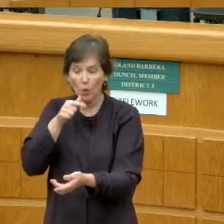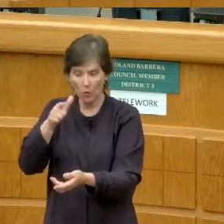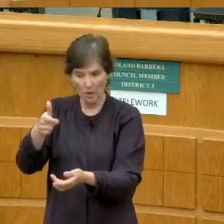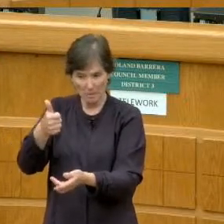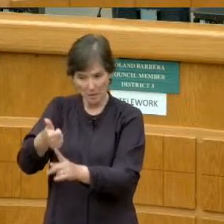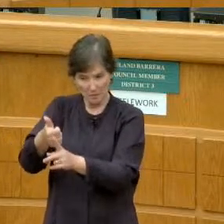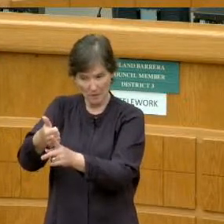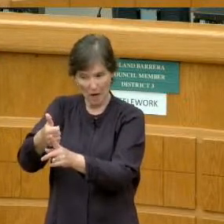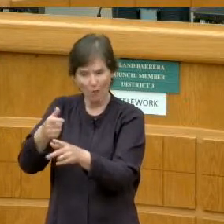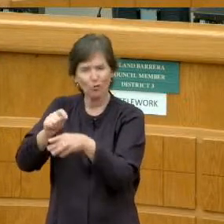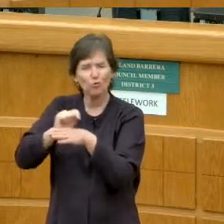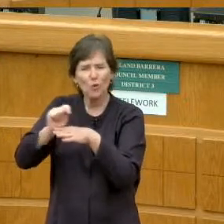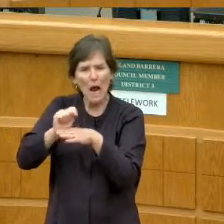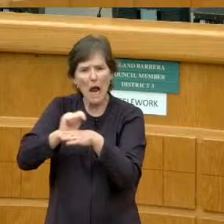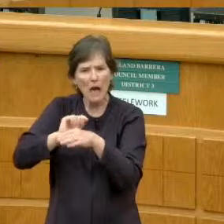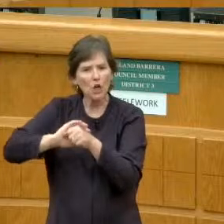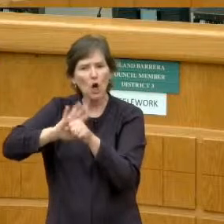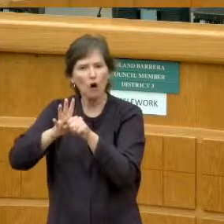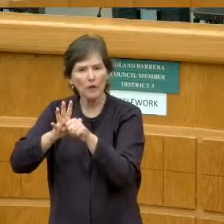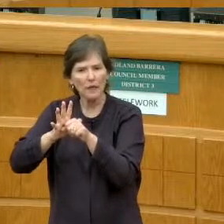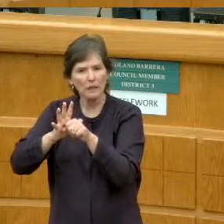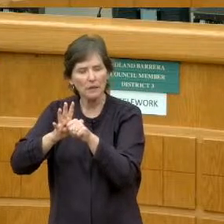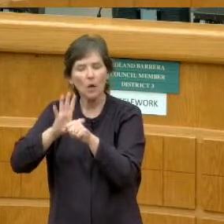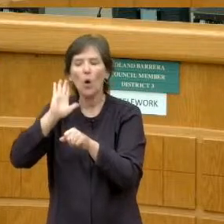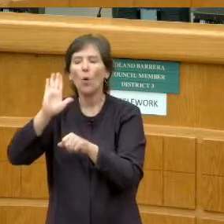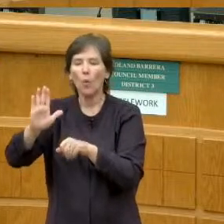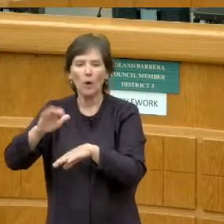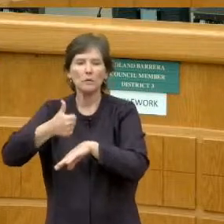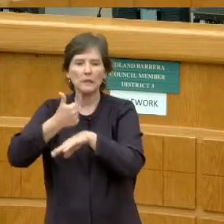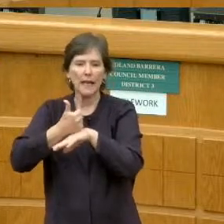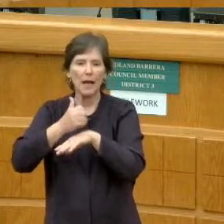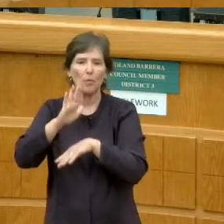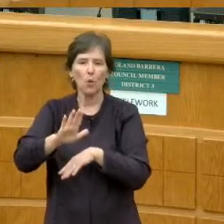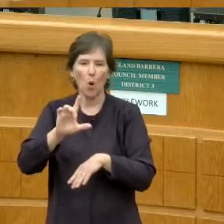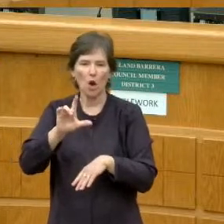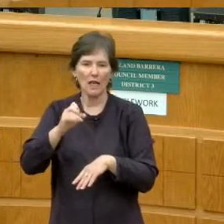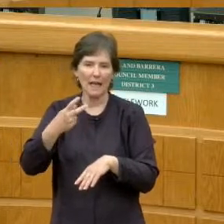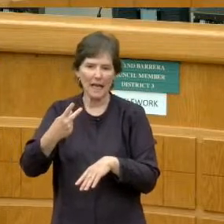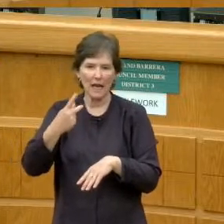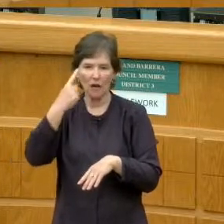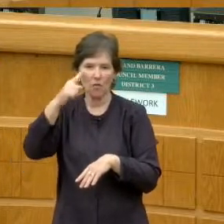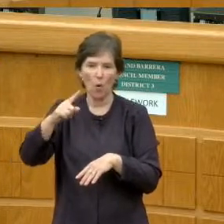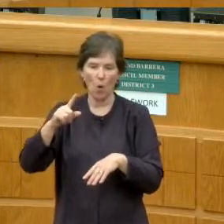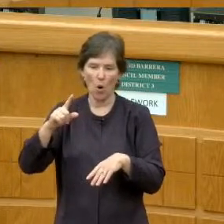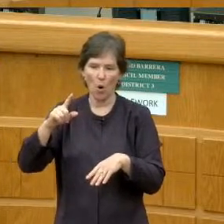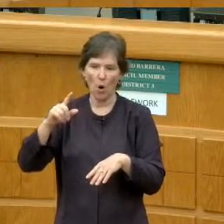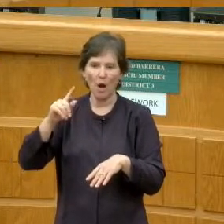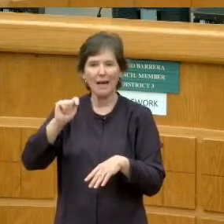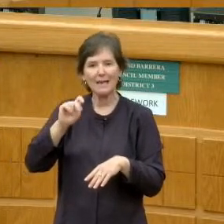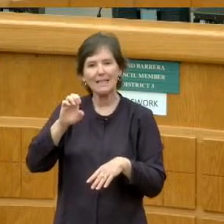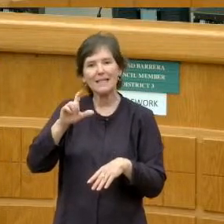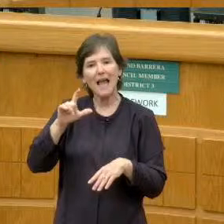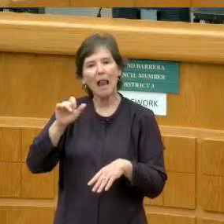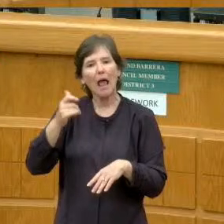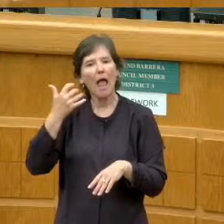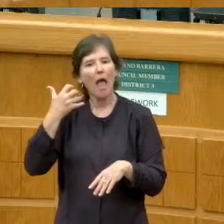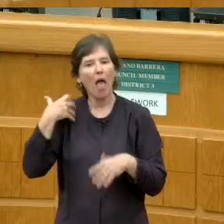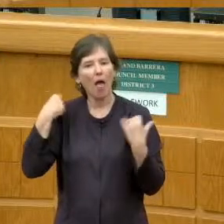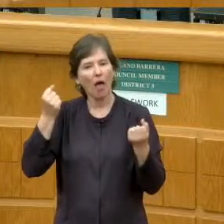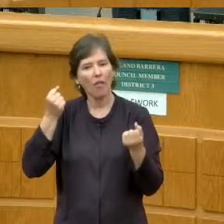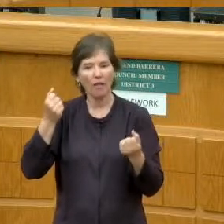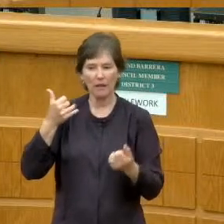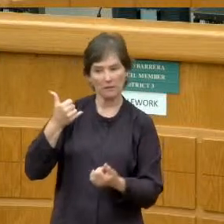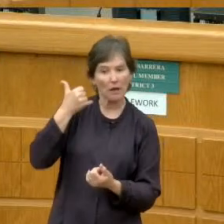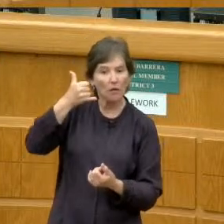in COVID-19, and they'll be able to say, I'm going to set you up with a link for a telehealth visit. And you'll be able to talk